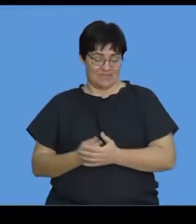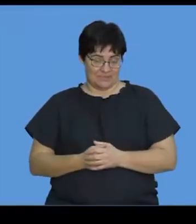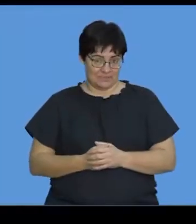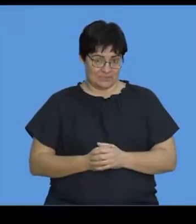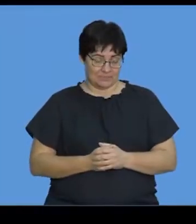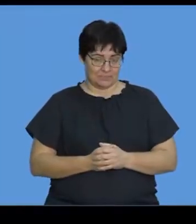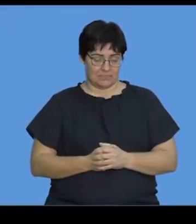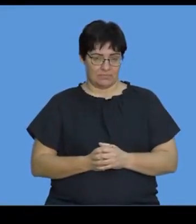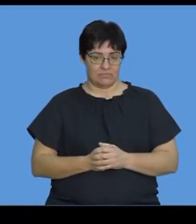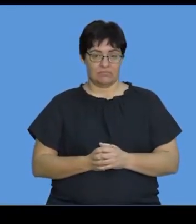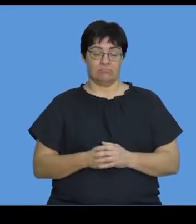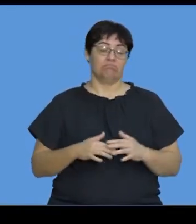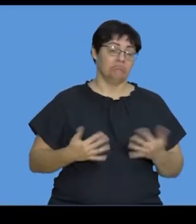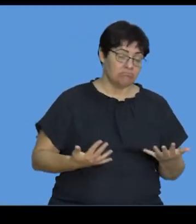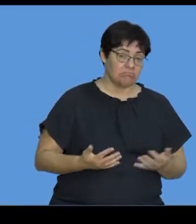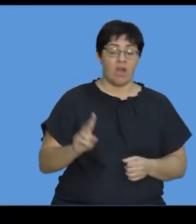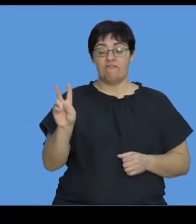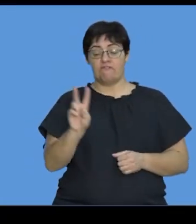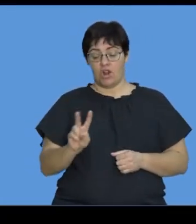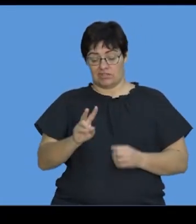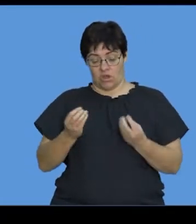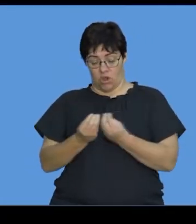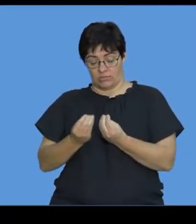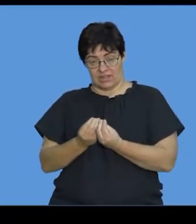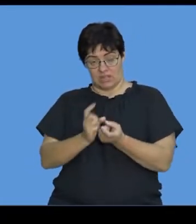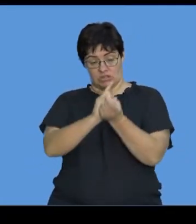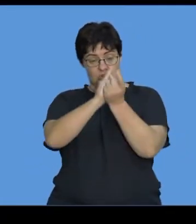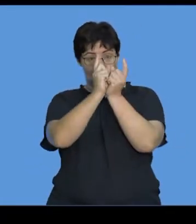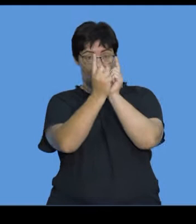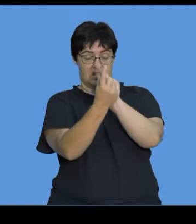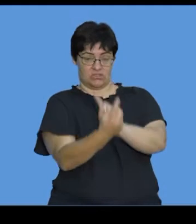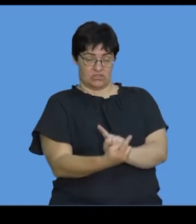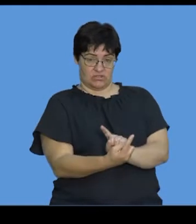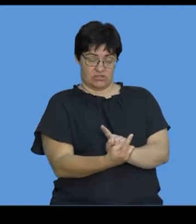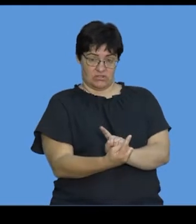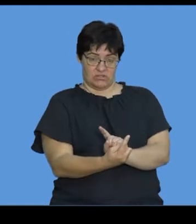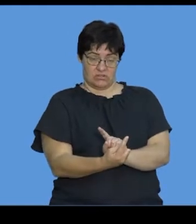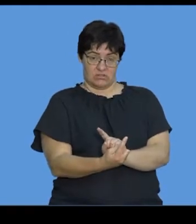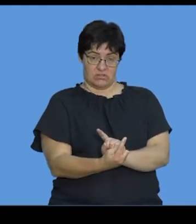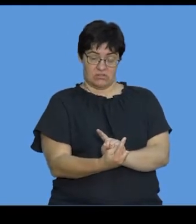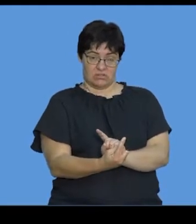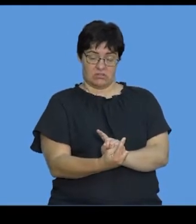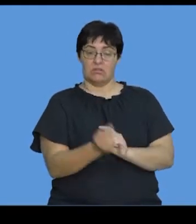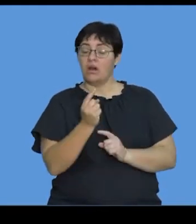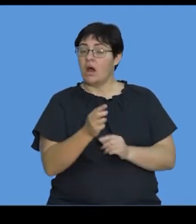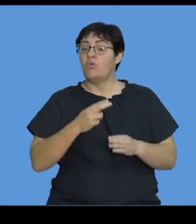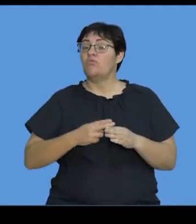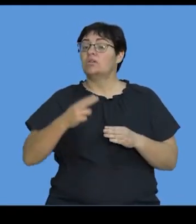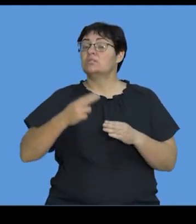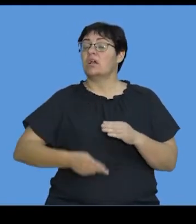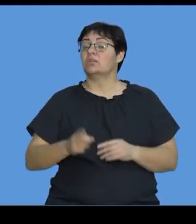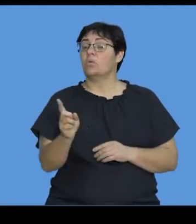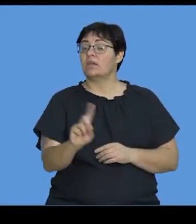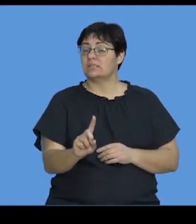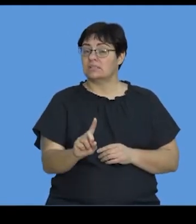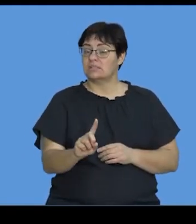if the velocity of an object changes, that must result in